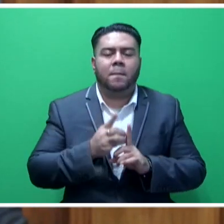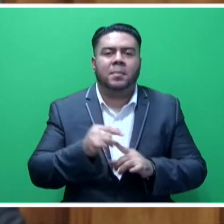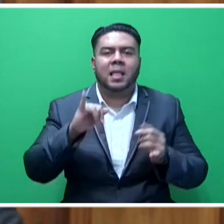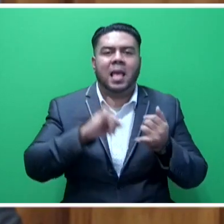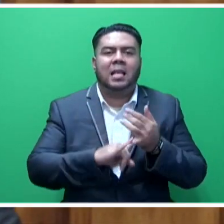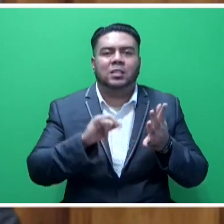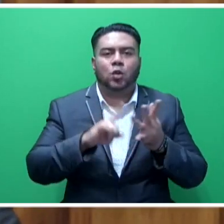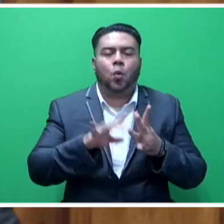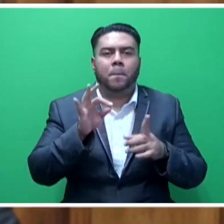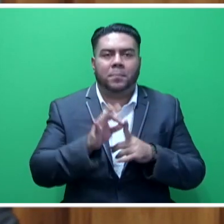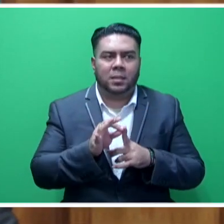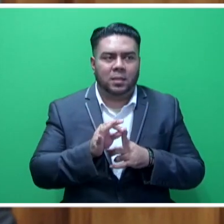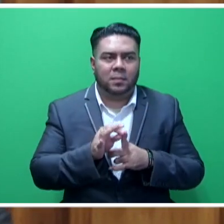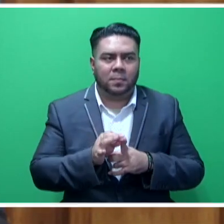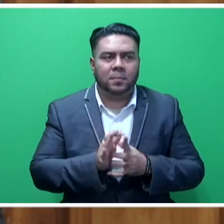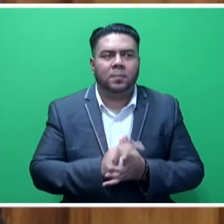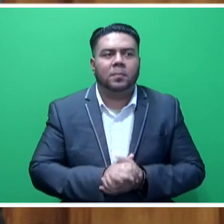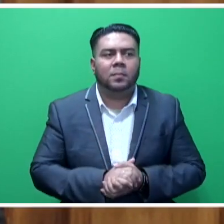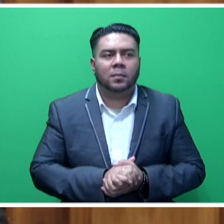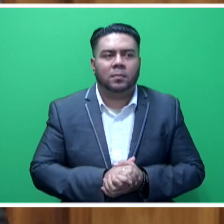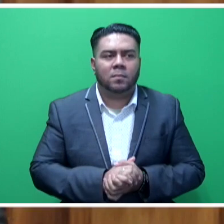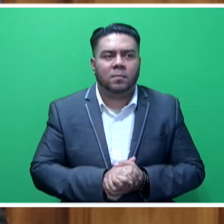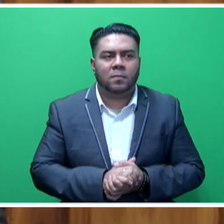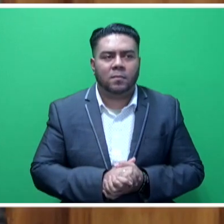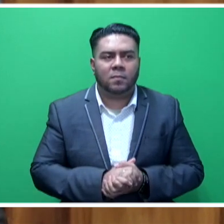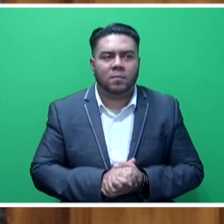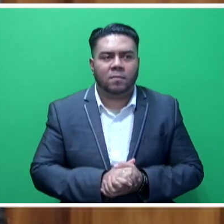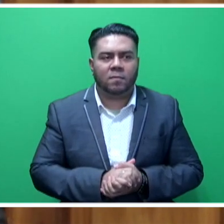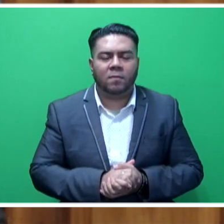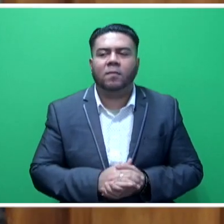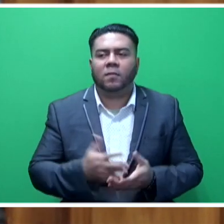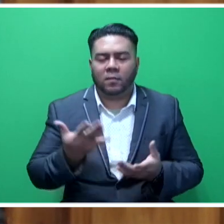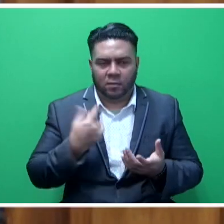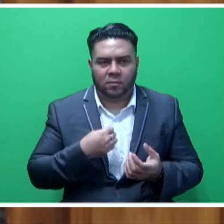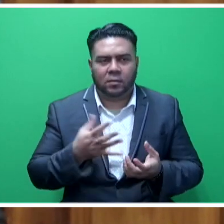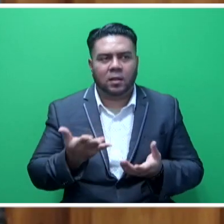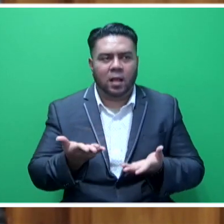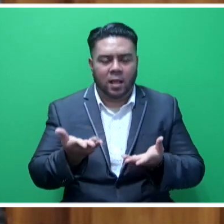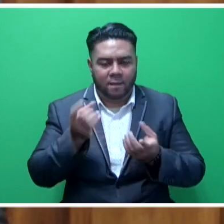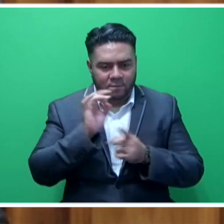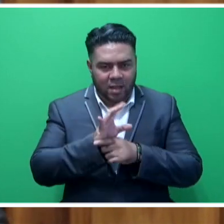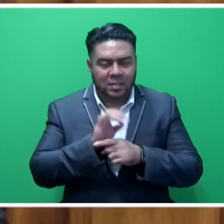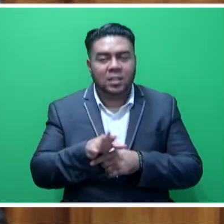interim tsunami volcano SOP, so this can advise us into the future.